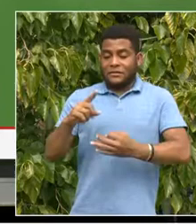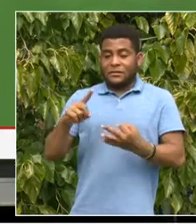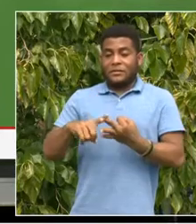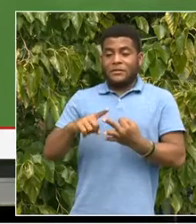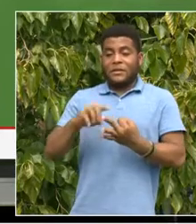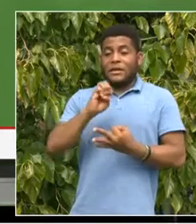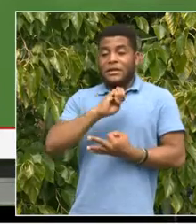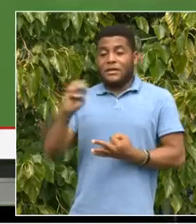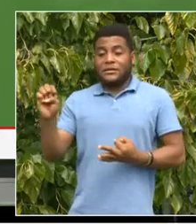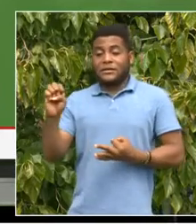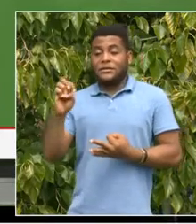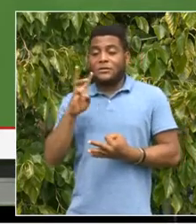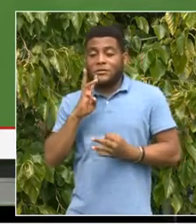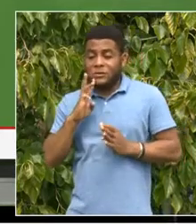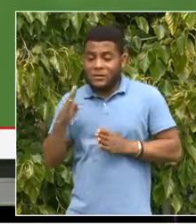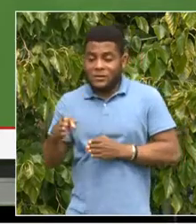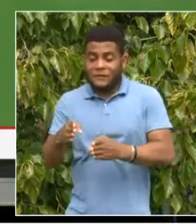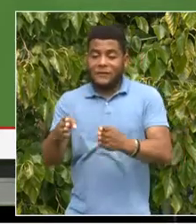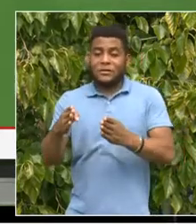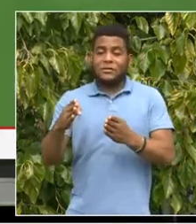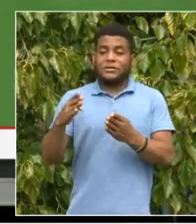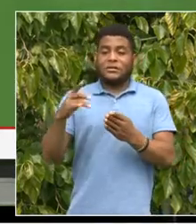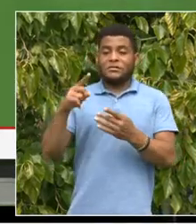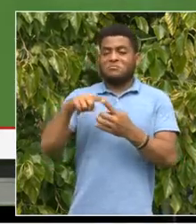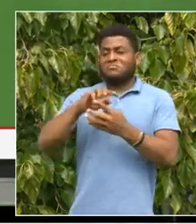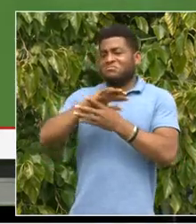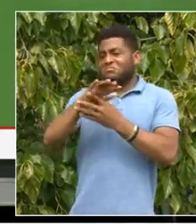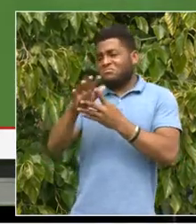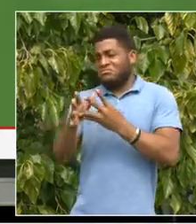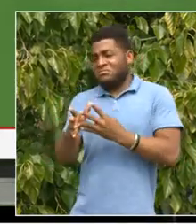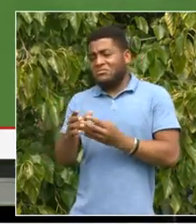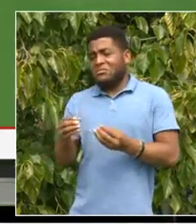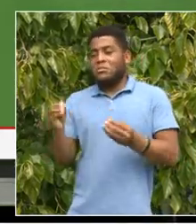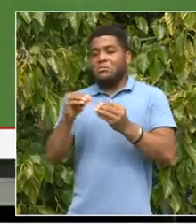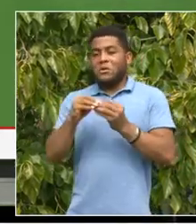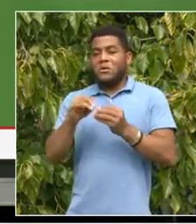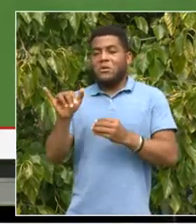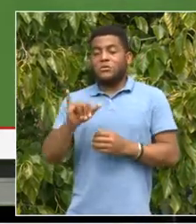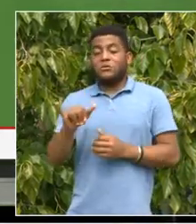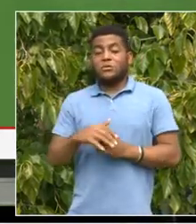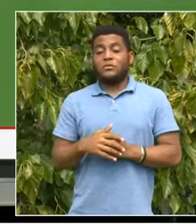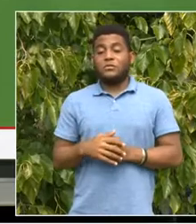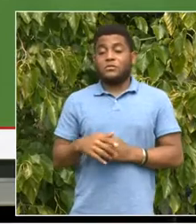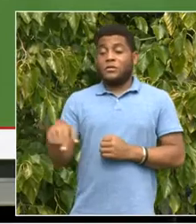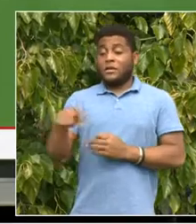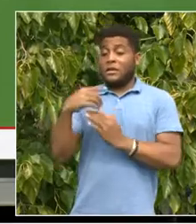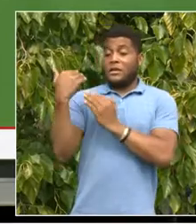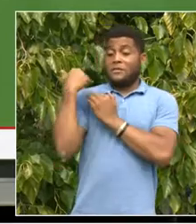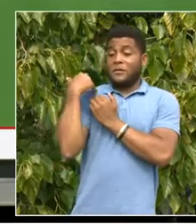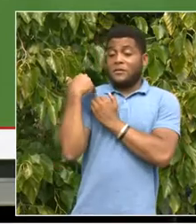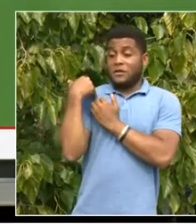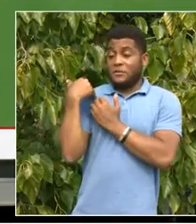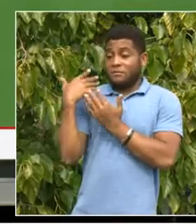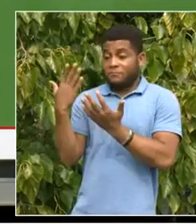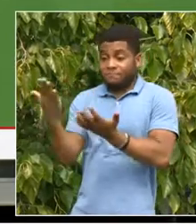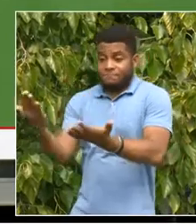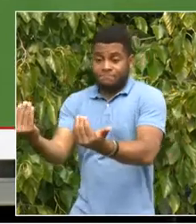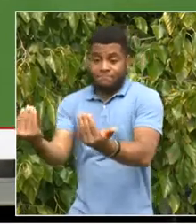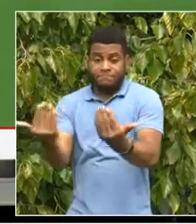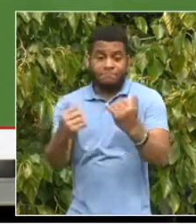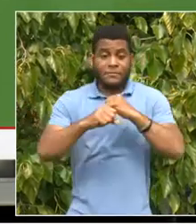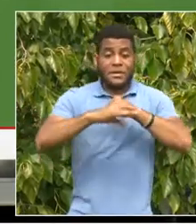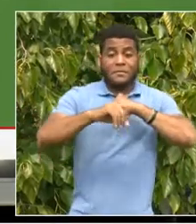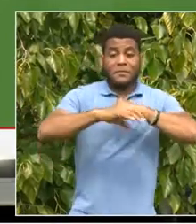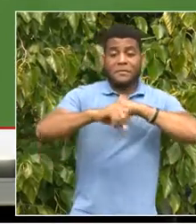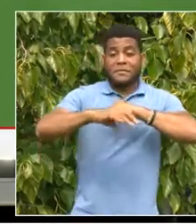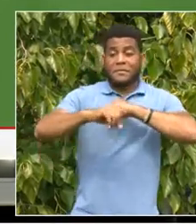Strengthening Collaborative, who increase awareness about DC WIC and connect community members to